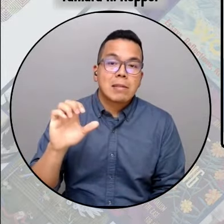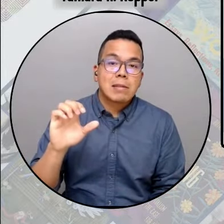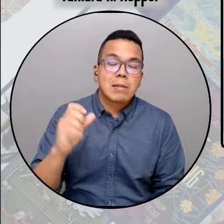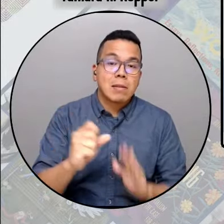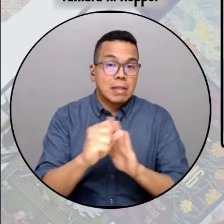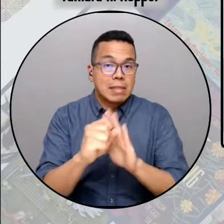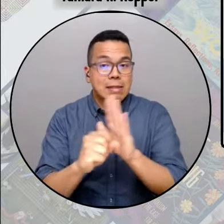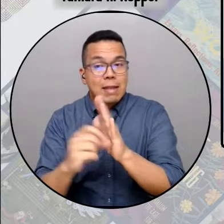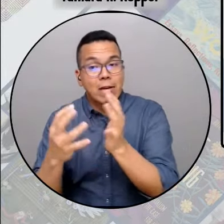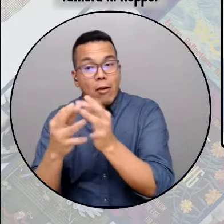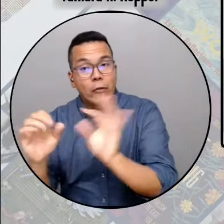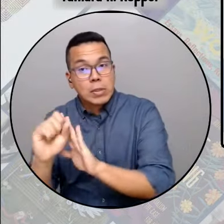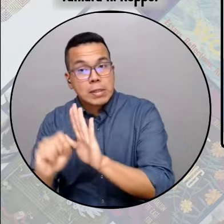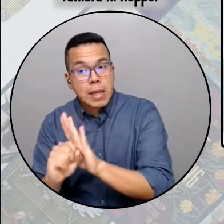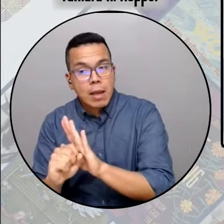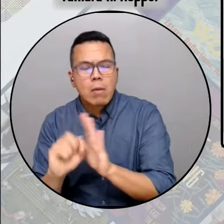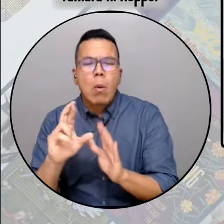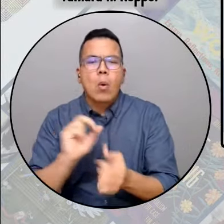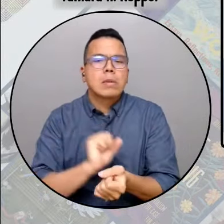state? Will,